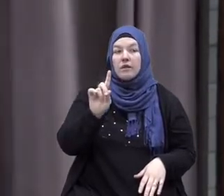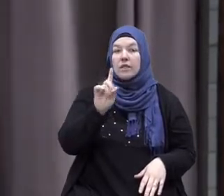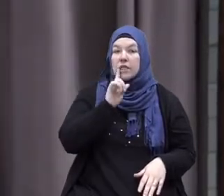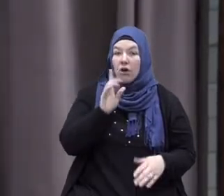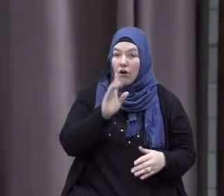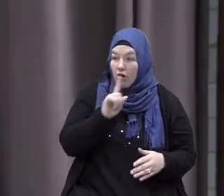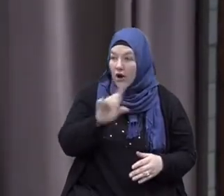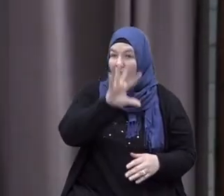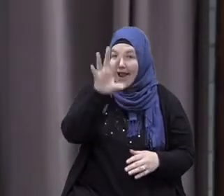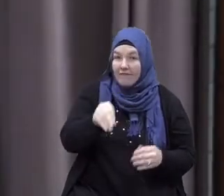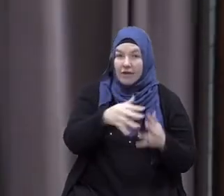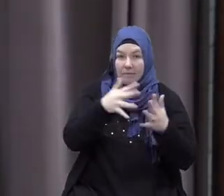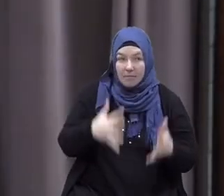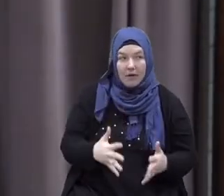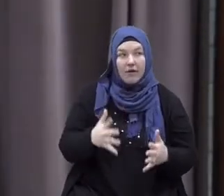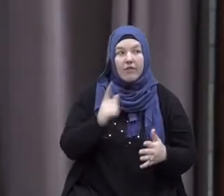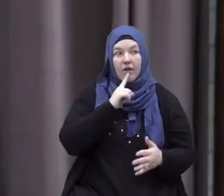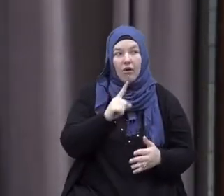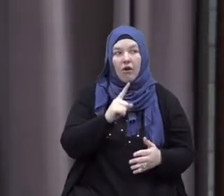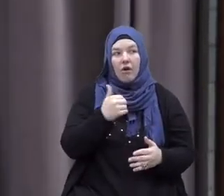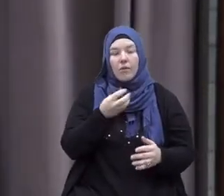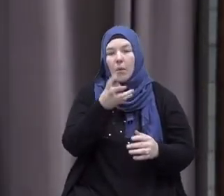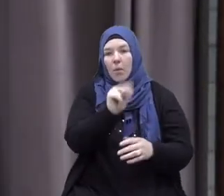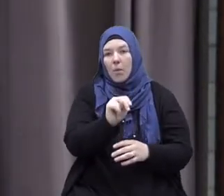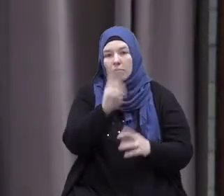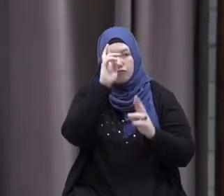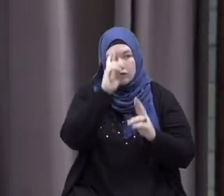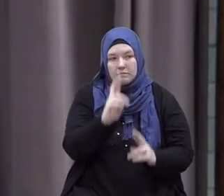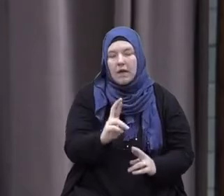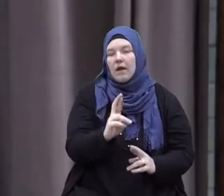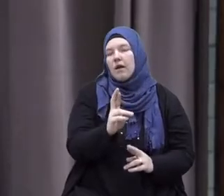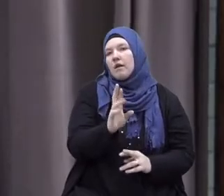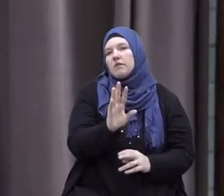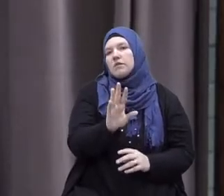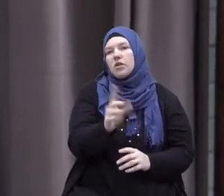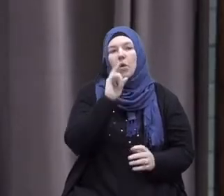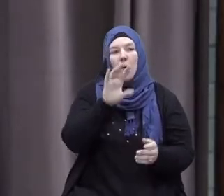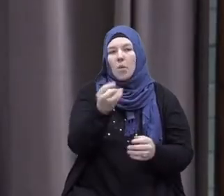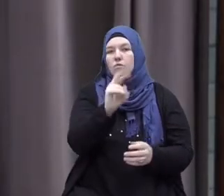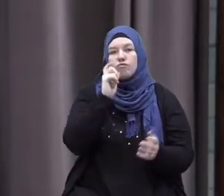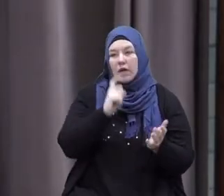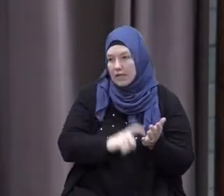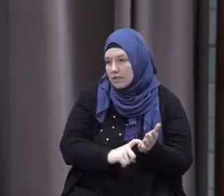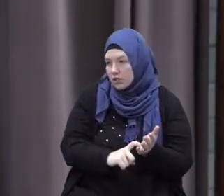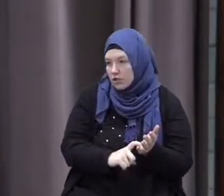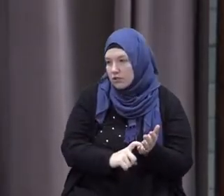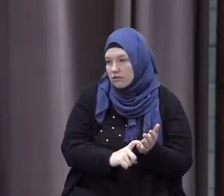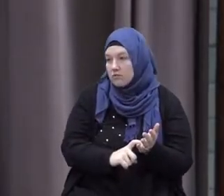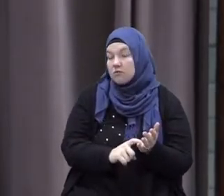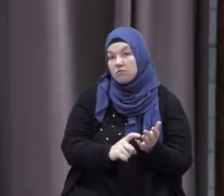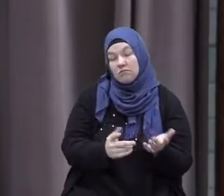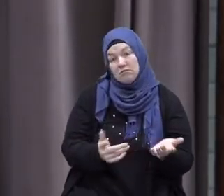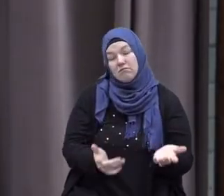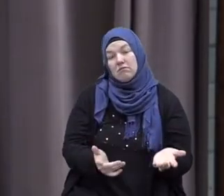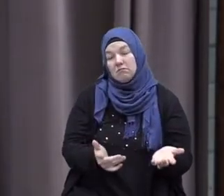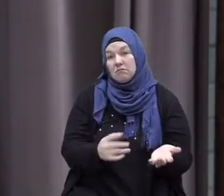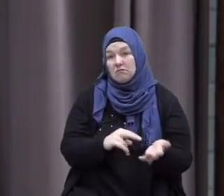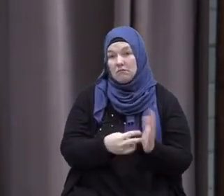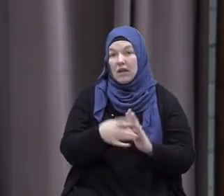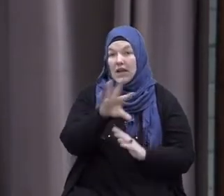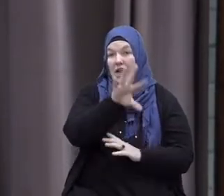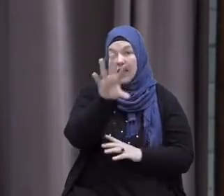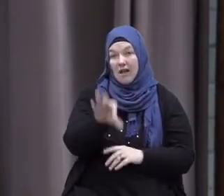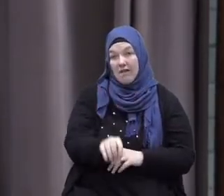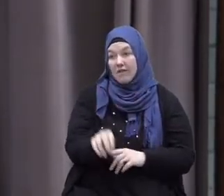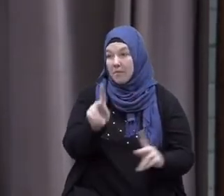African-American movement for their own dignity and their own recognition. After all, the